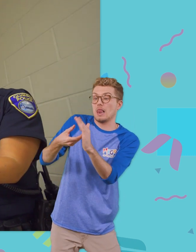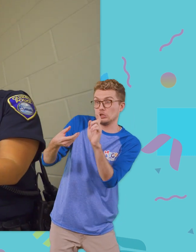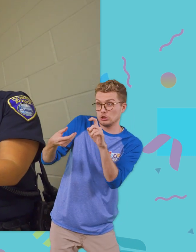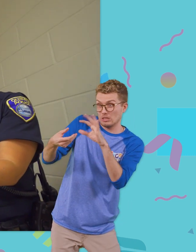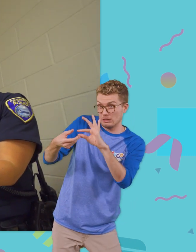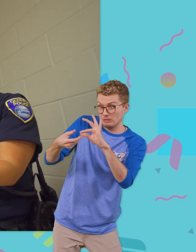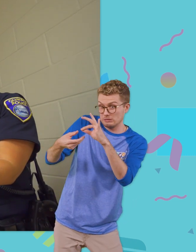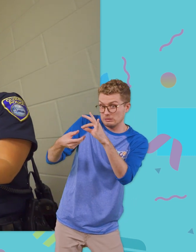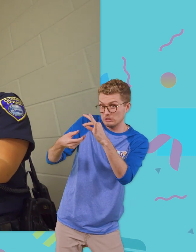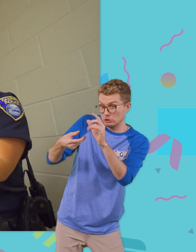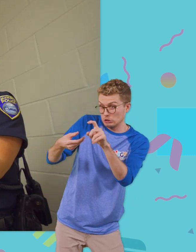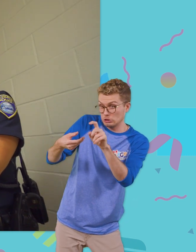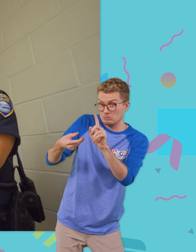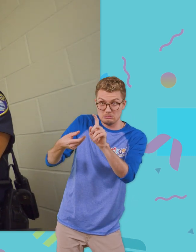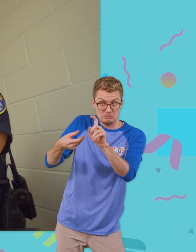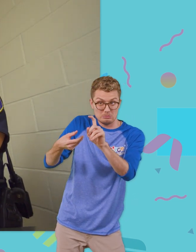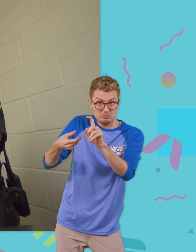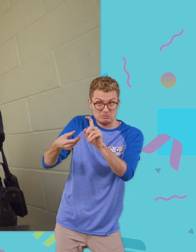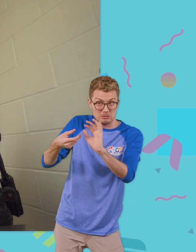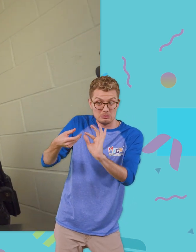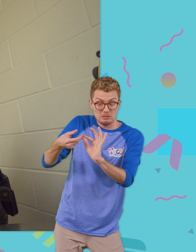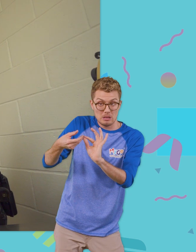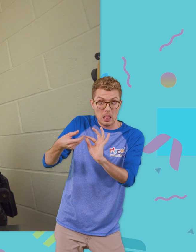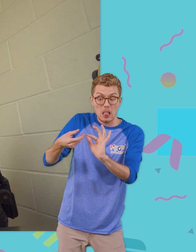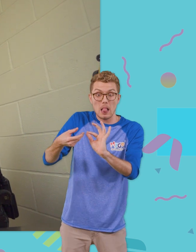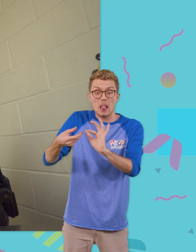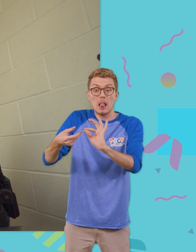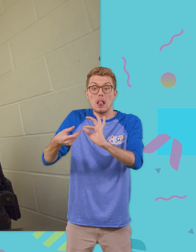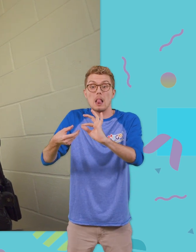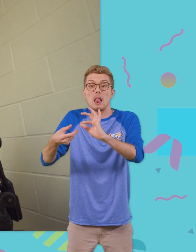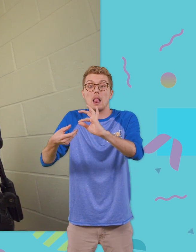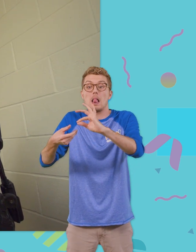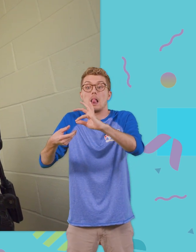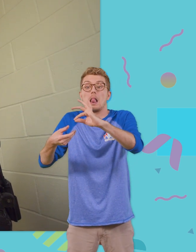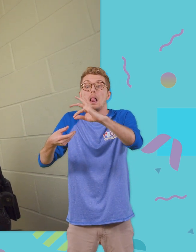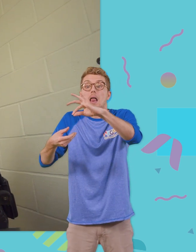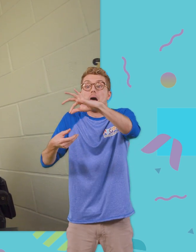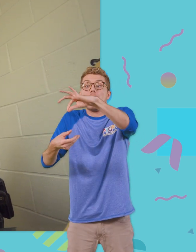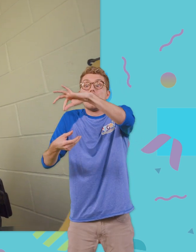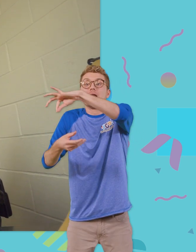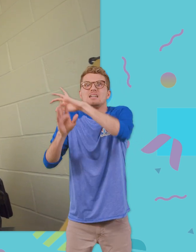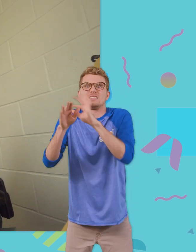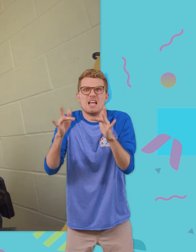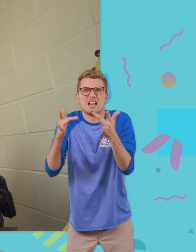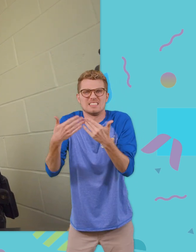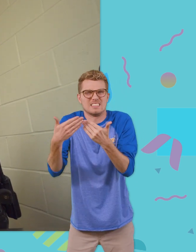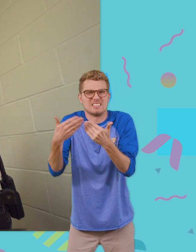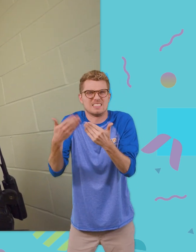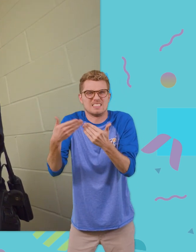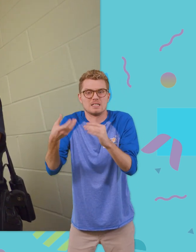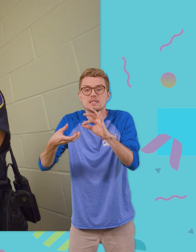Whoa, there we go. Oh, okay. And then, should I peel it off? Gently peel it off.